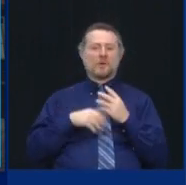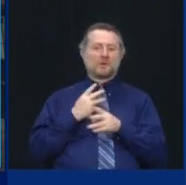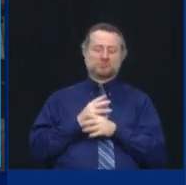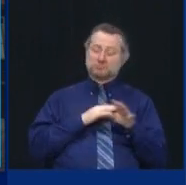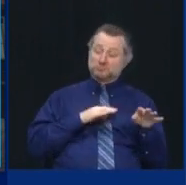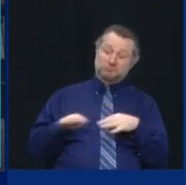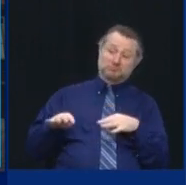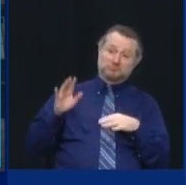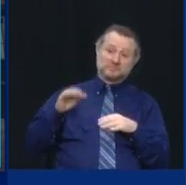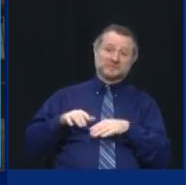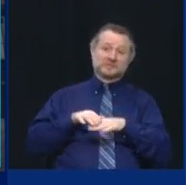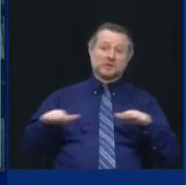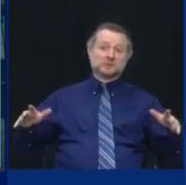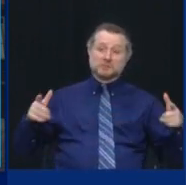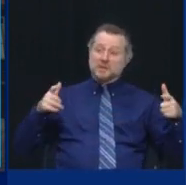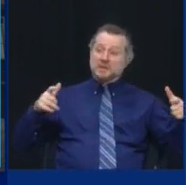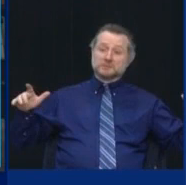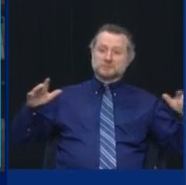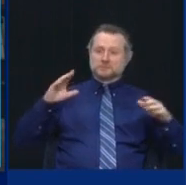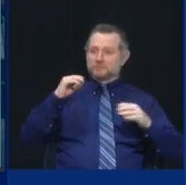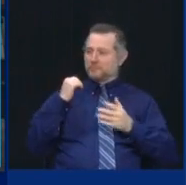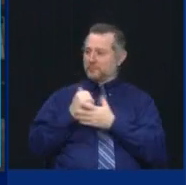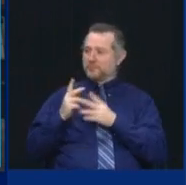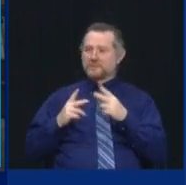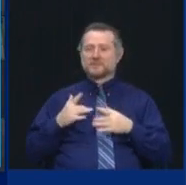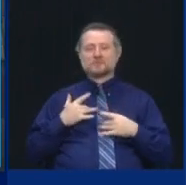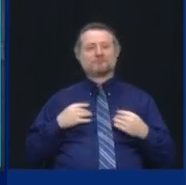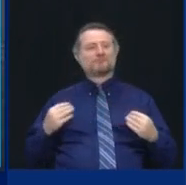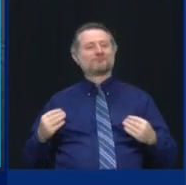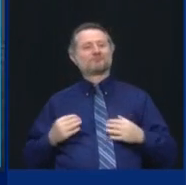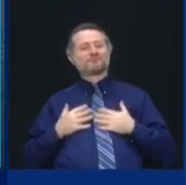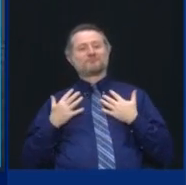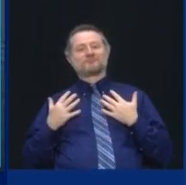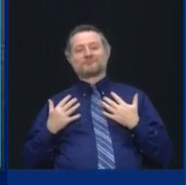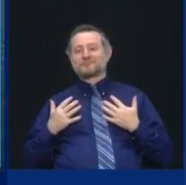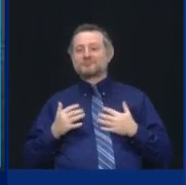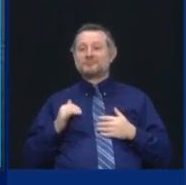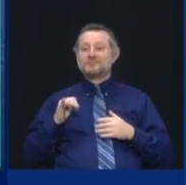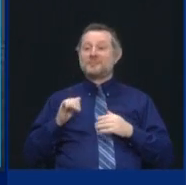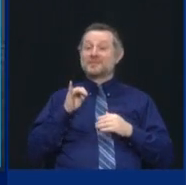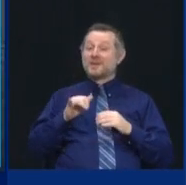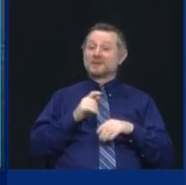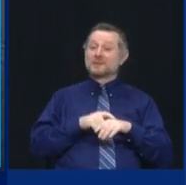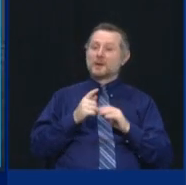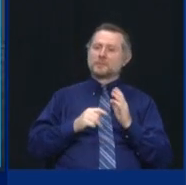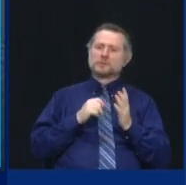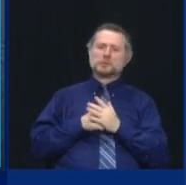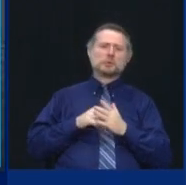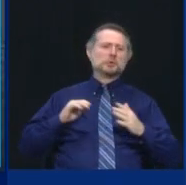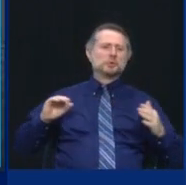the ages, with technology never deployed before.